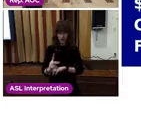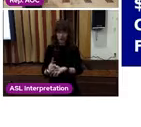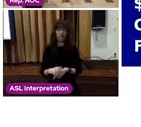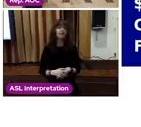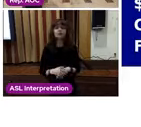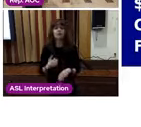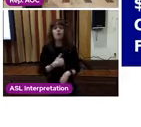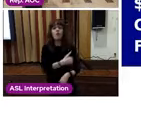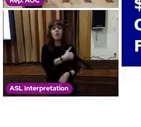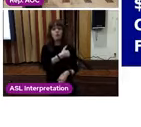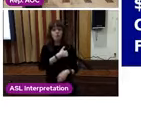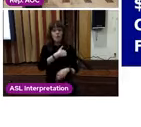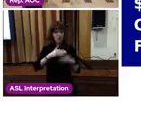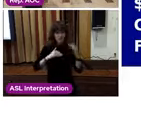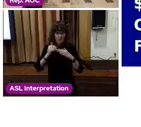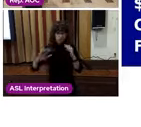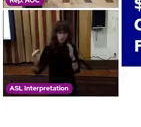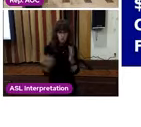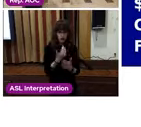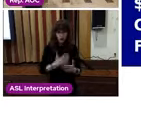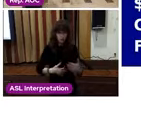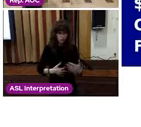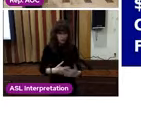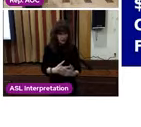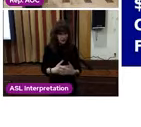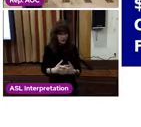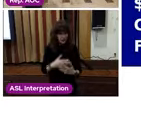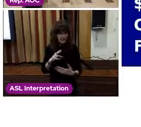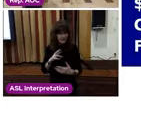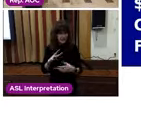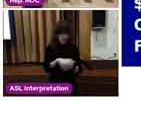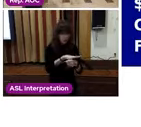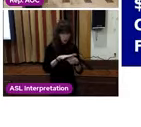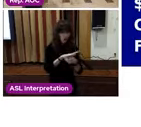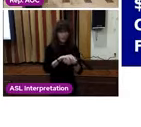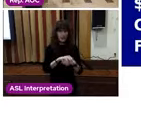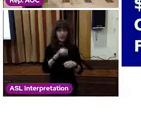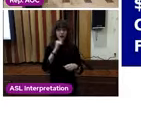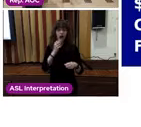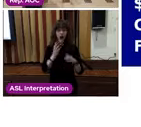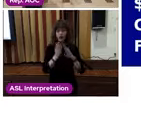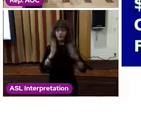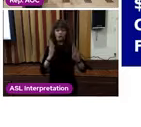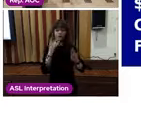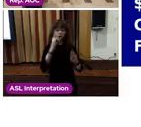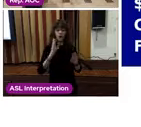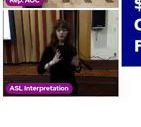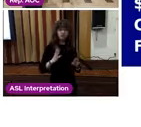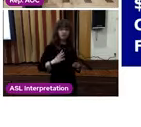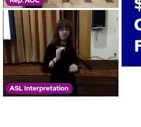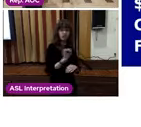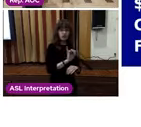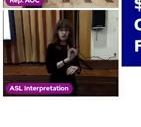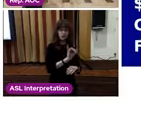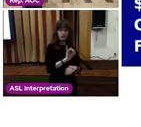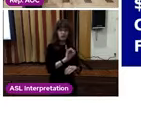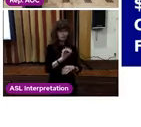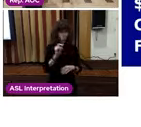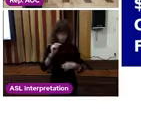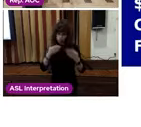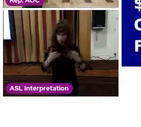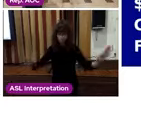rebuilt, brand new OBGYN unit, and it's not going to be walled off just for people who have really nice